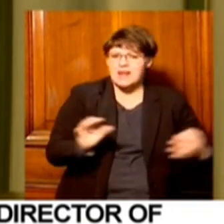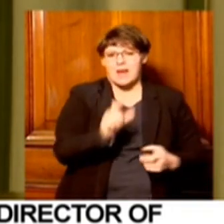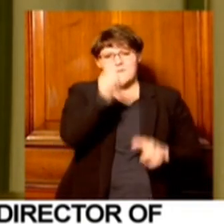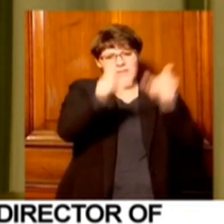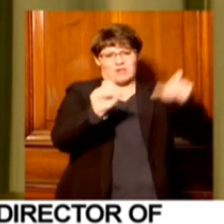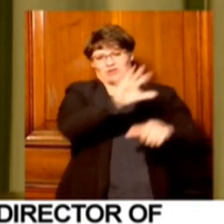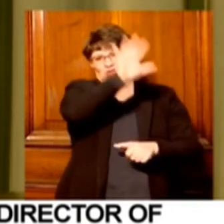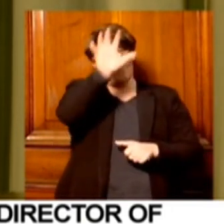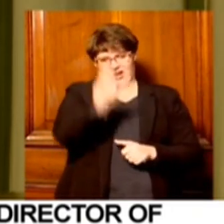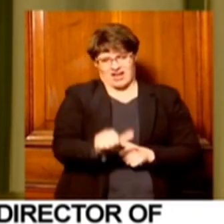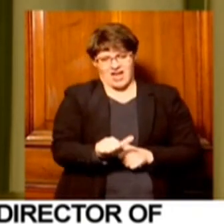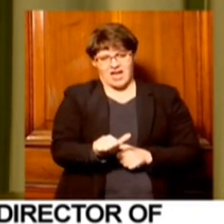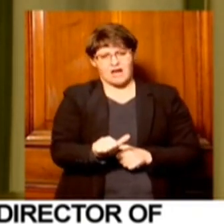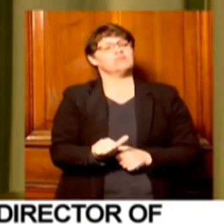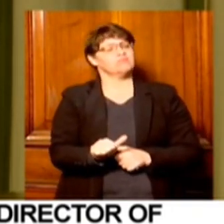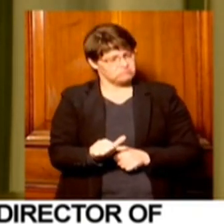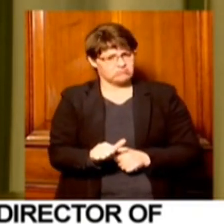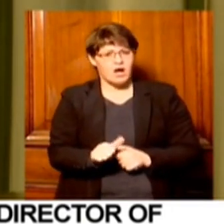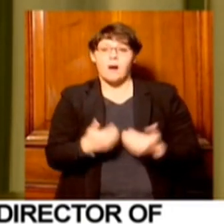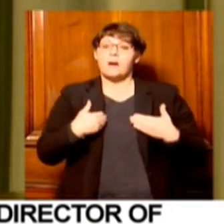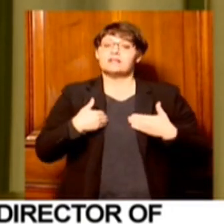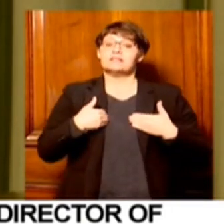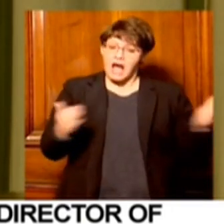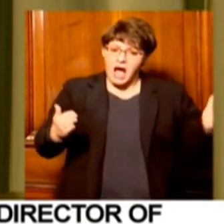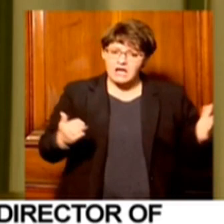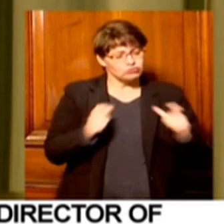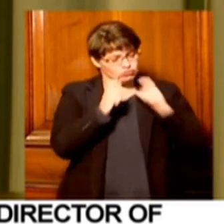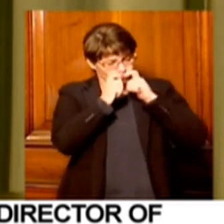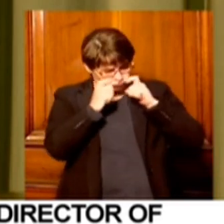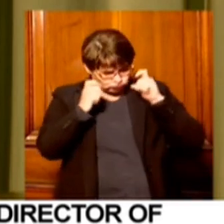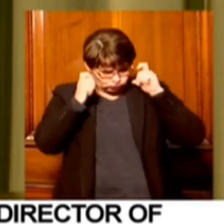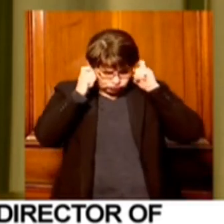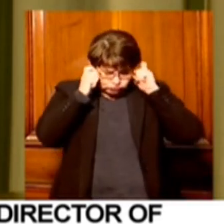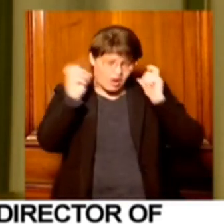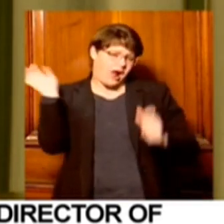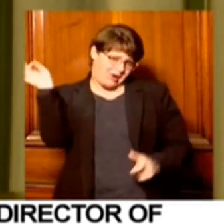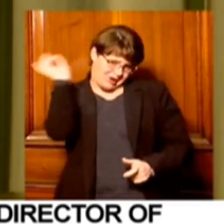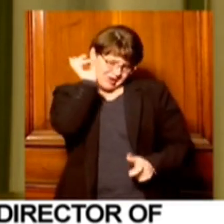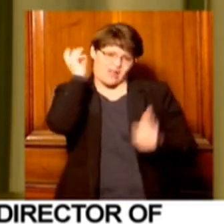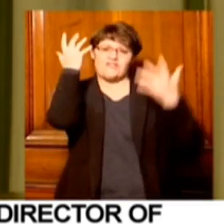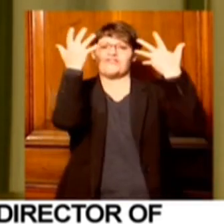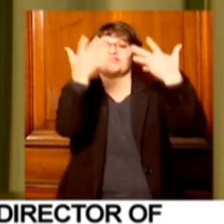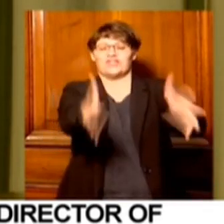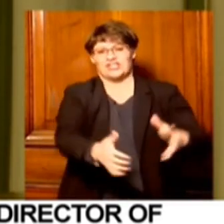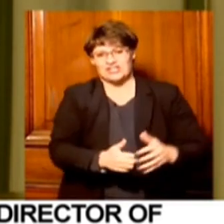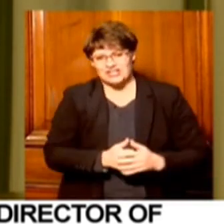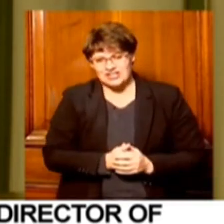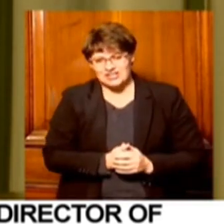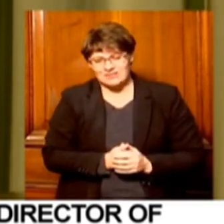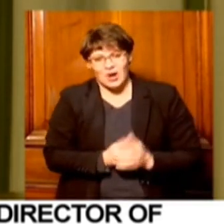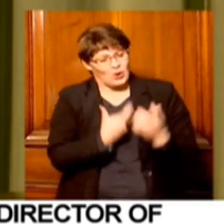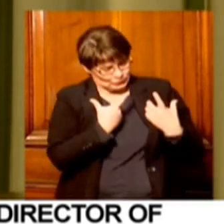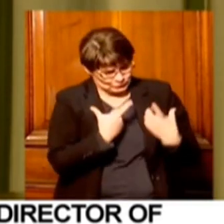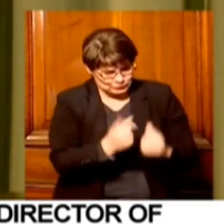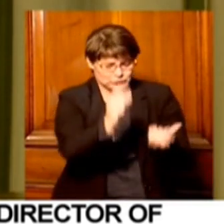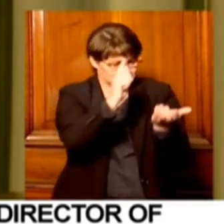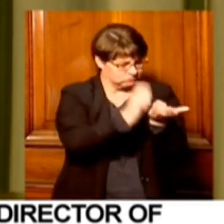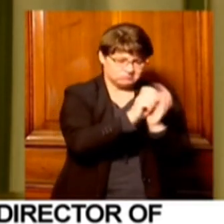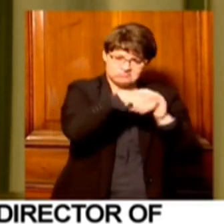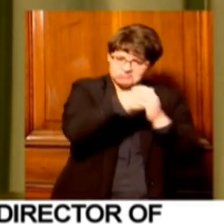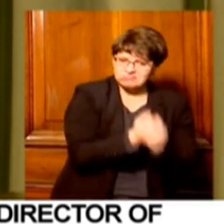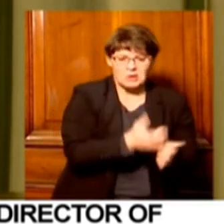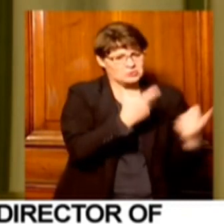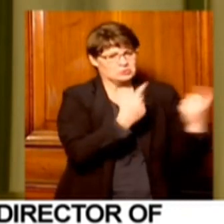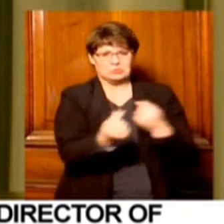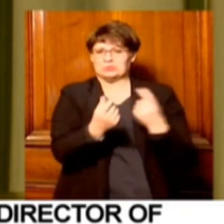have, right from the word go, listened and practice